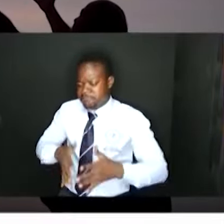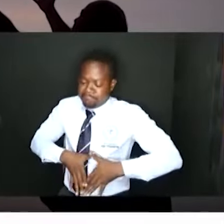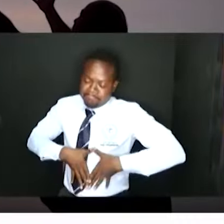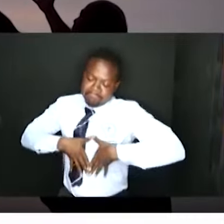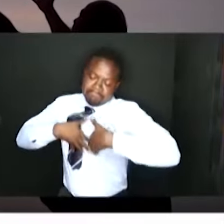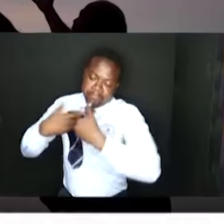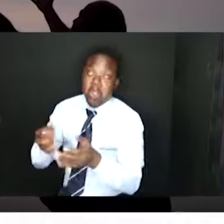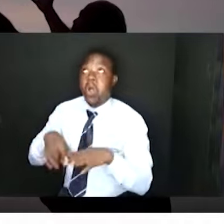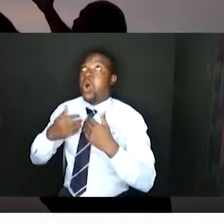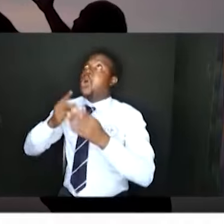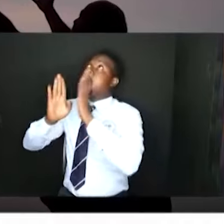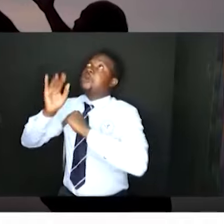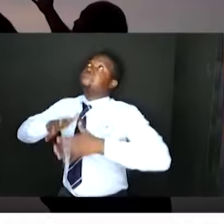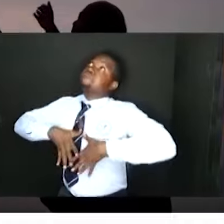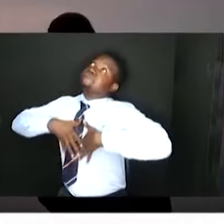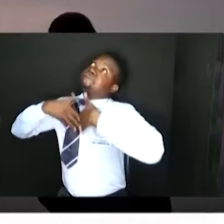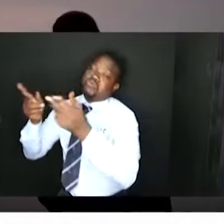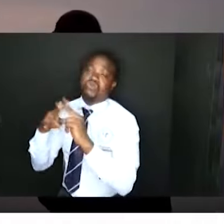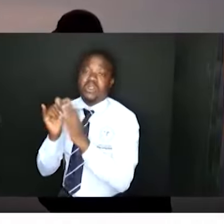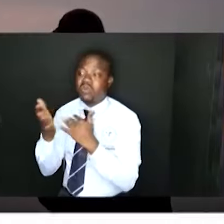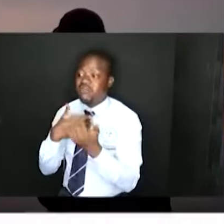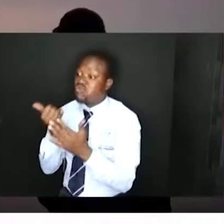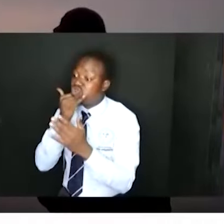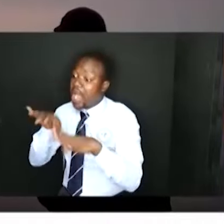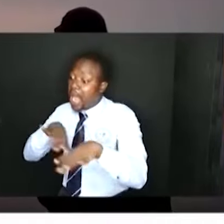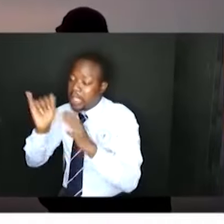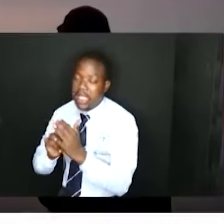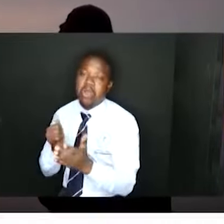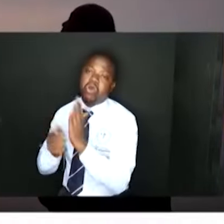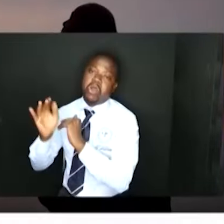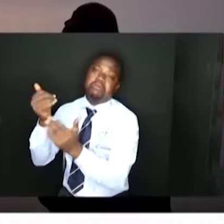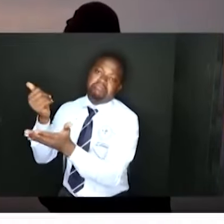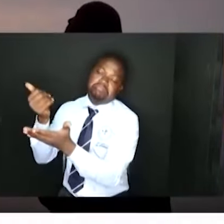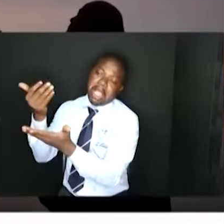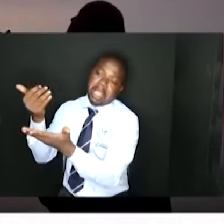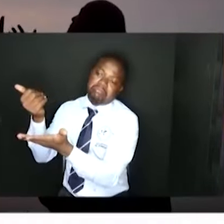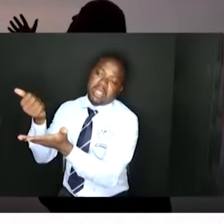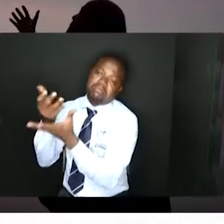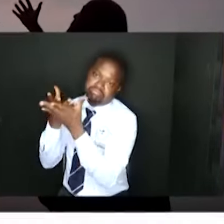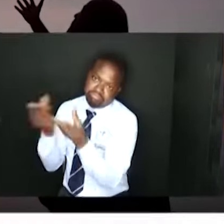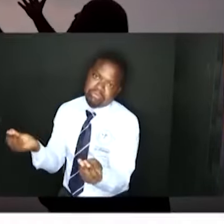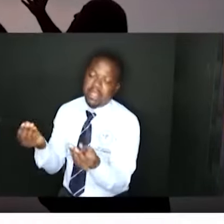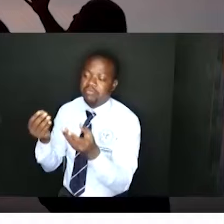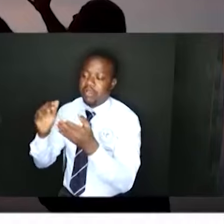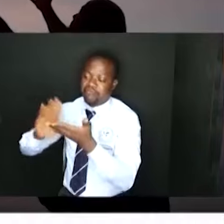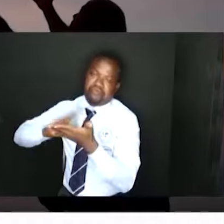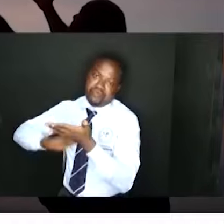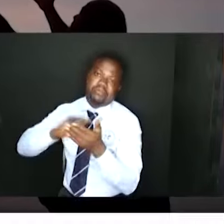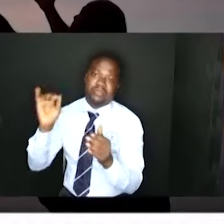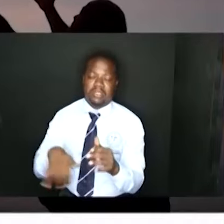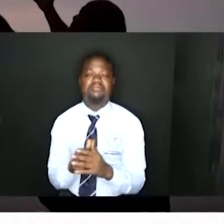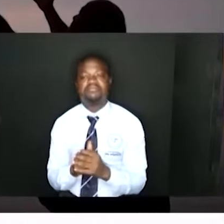fom so akye no anase opese nipa e bia waye biribi atia no no one no betumi anya somwie no waka